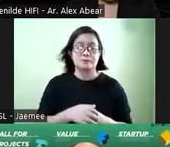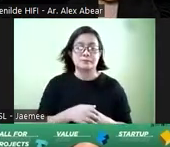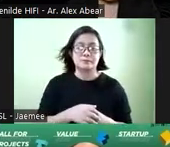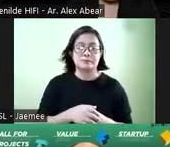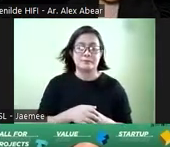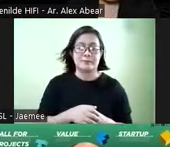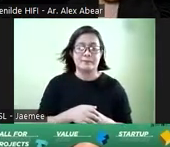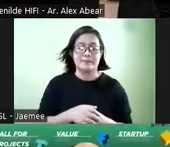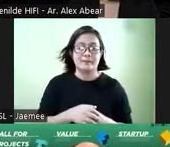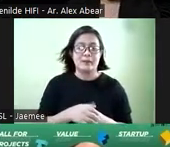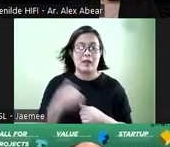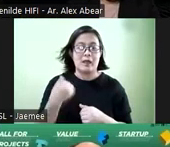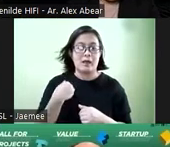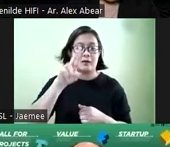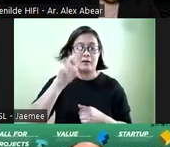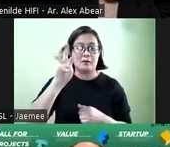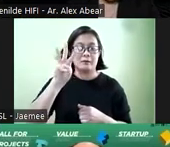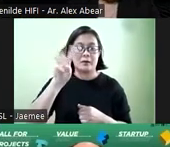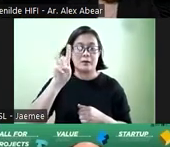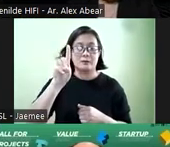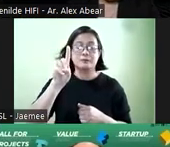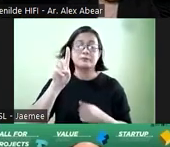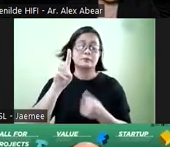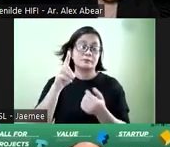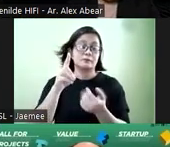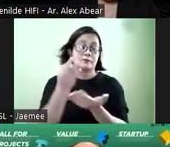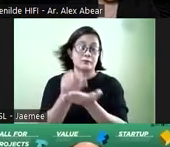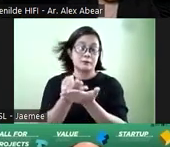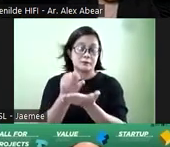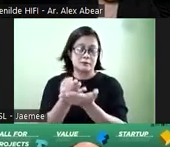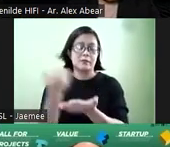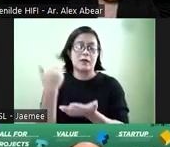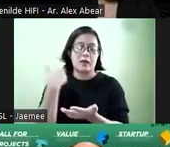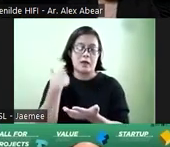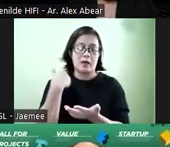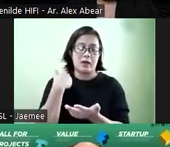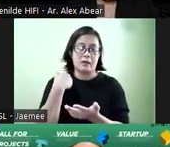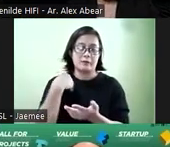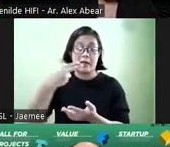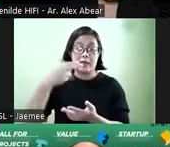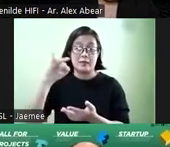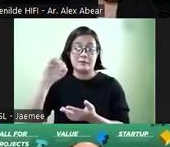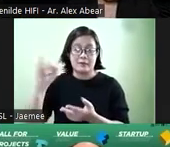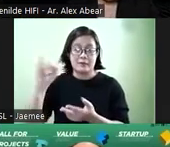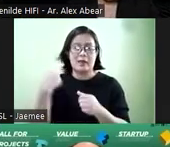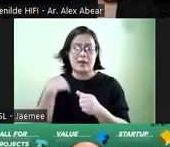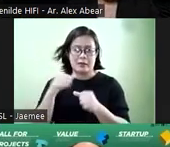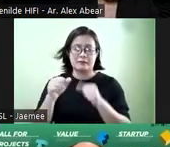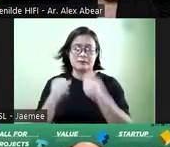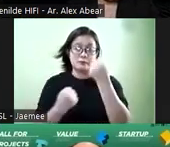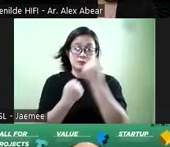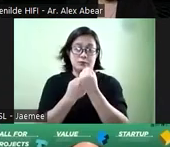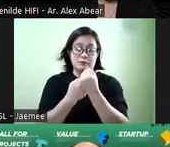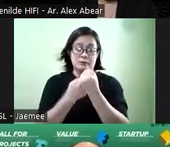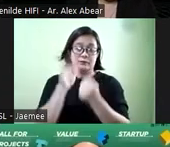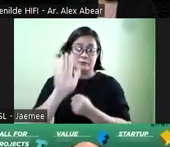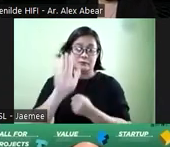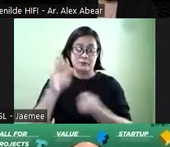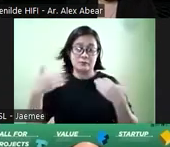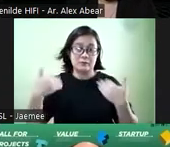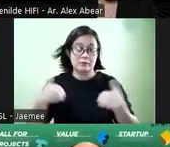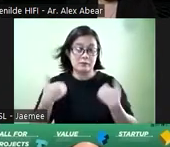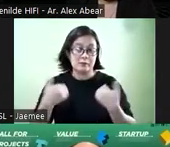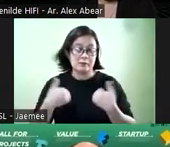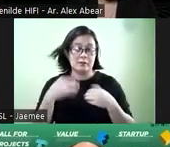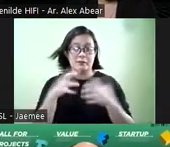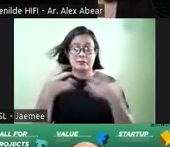addition to the crowdfunding that you will get, HIFI will further amplify this energy to support our young founders by matching